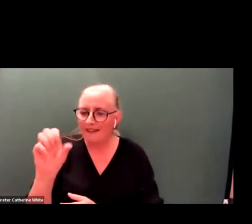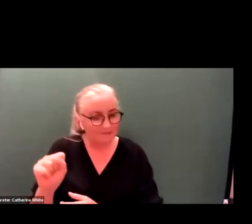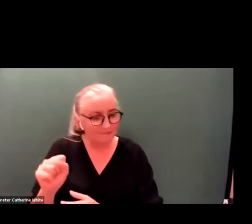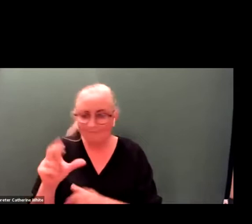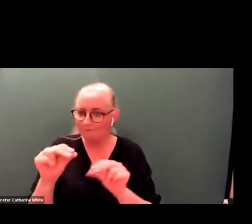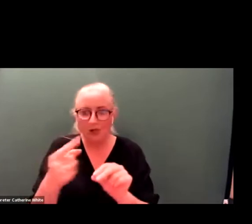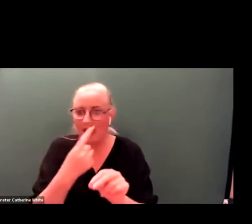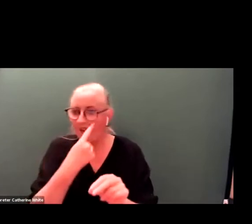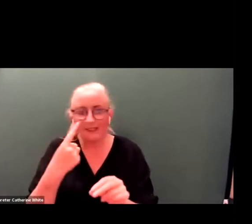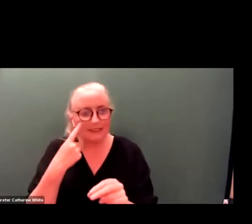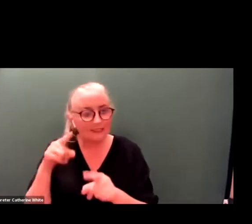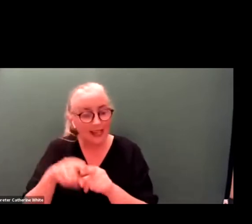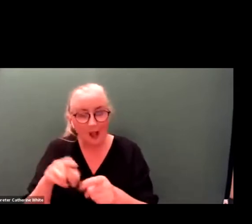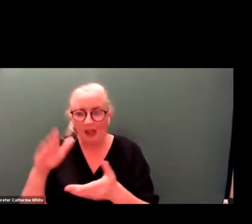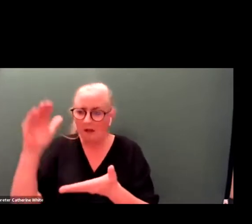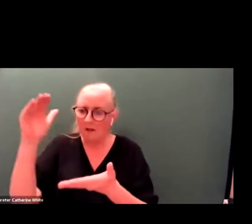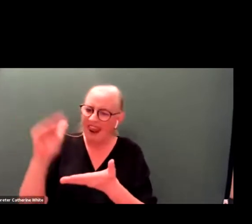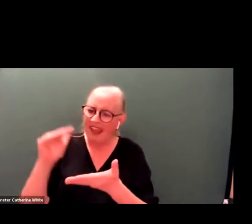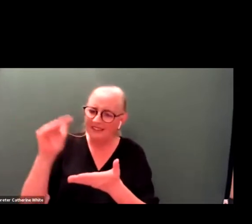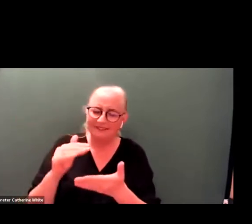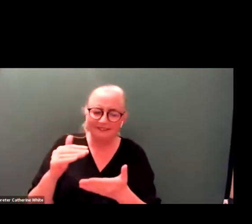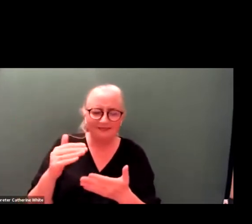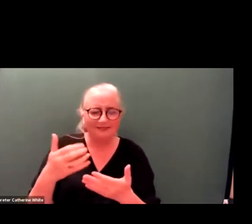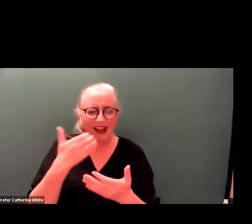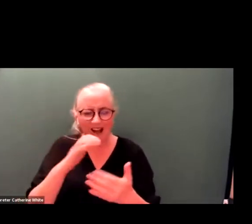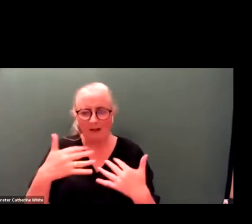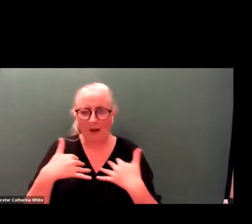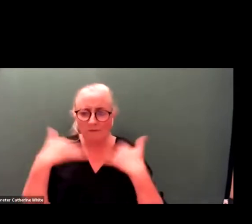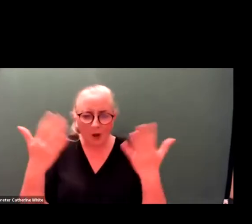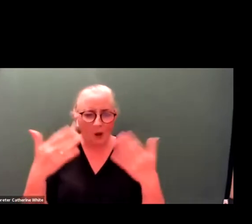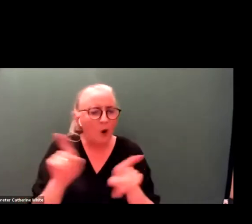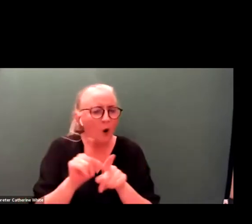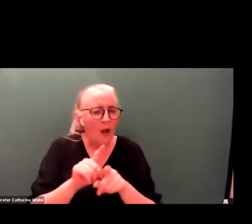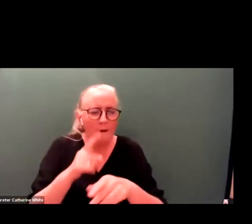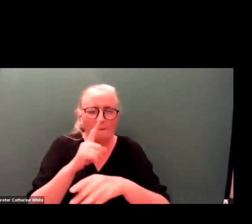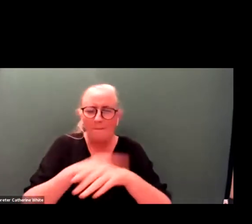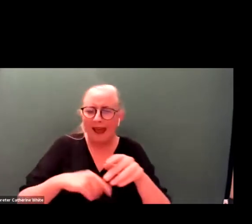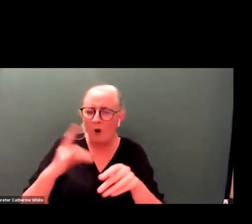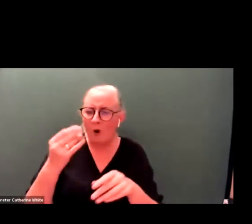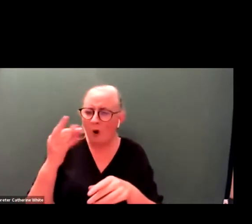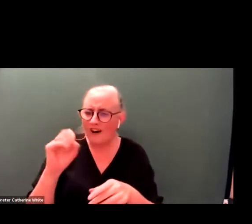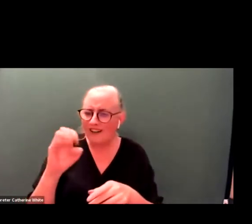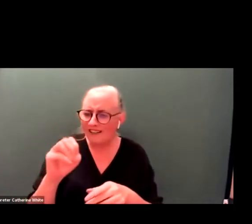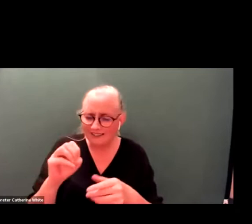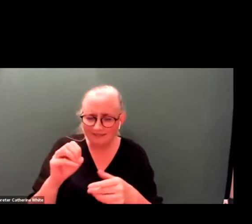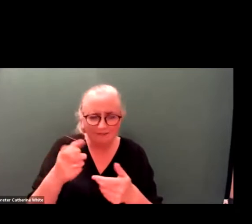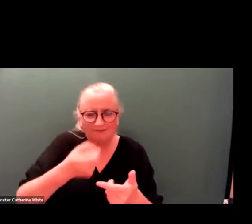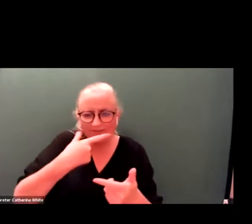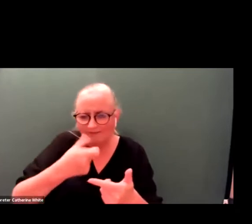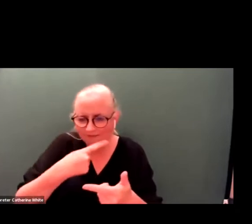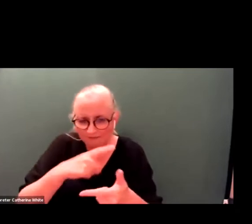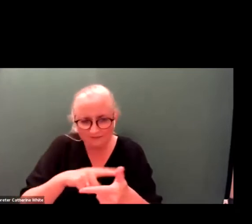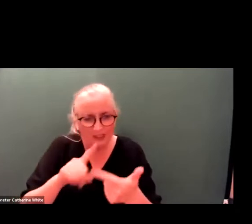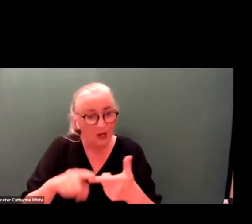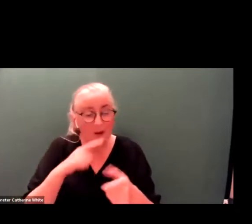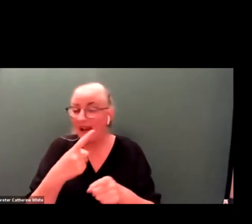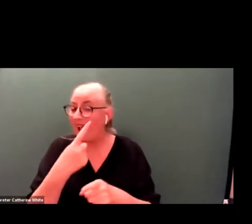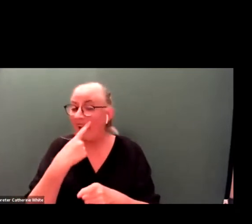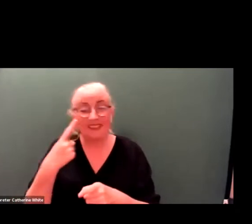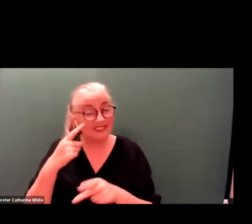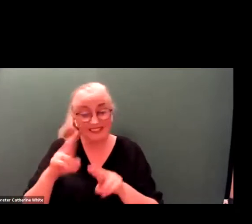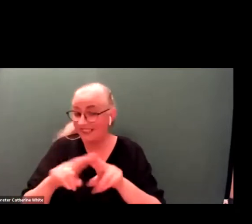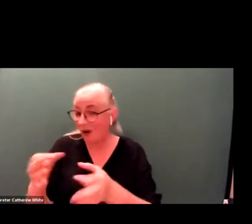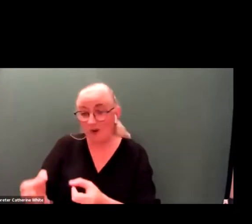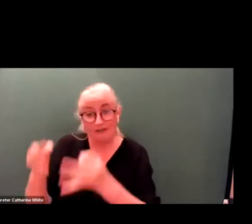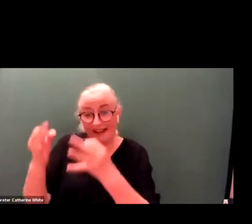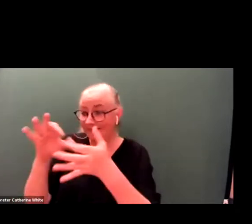in the reduction of hot flushes. Lots of women take black gohash as well and seem to find that it helps. The evidence isn't great for that,